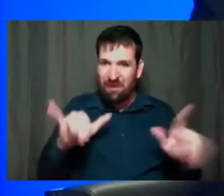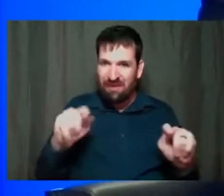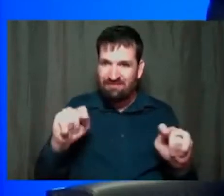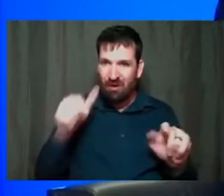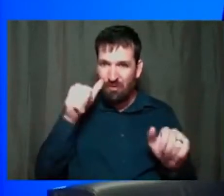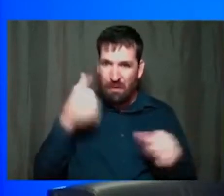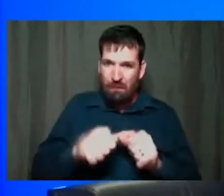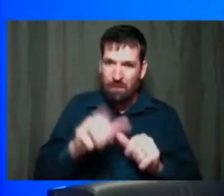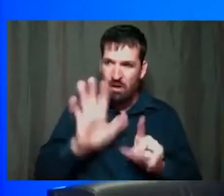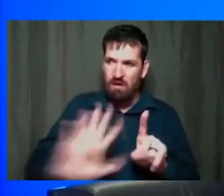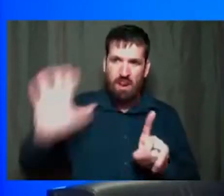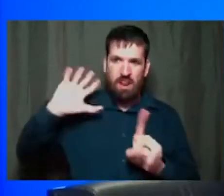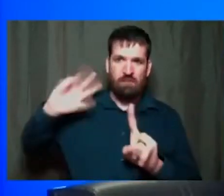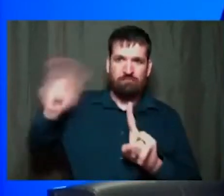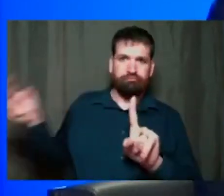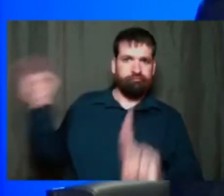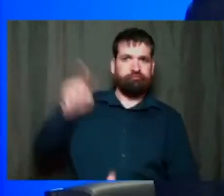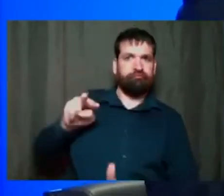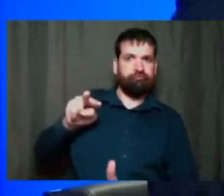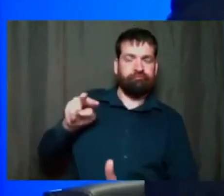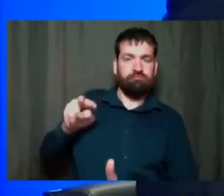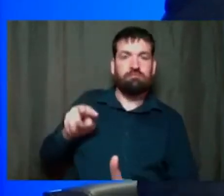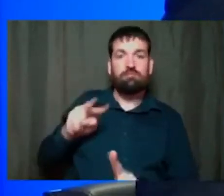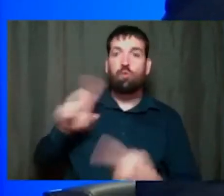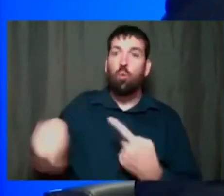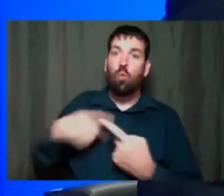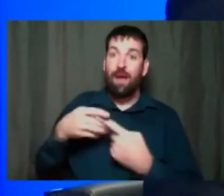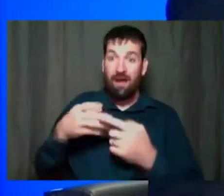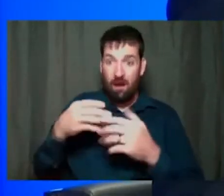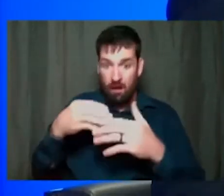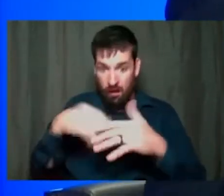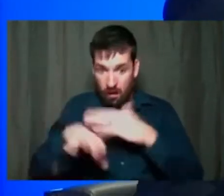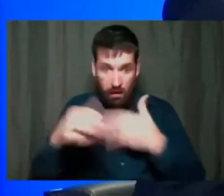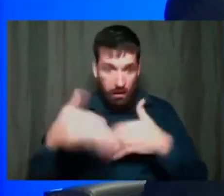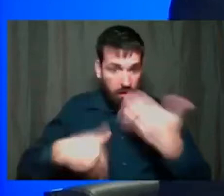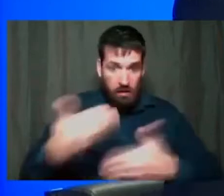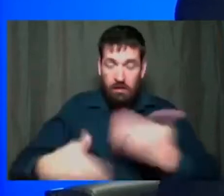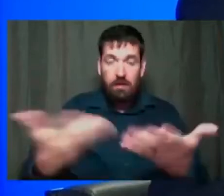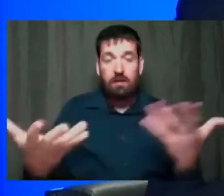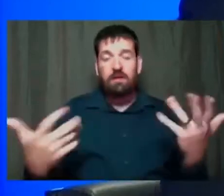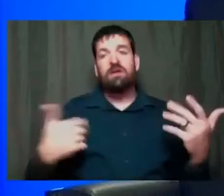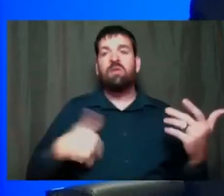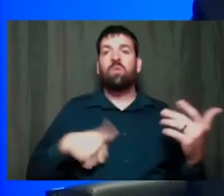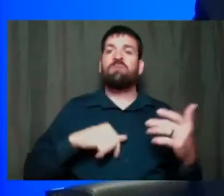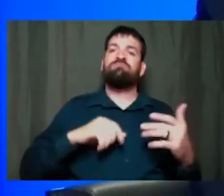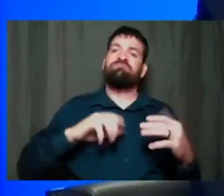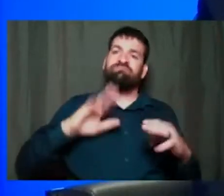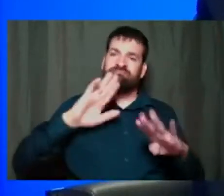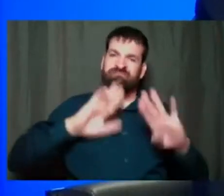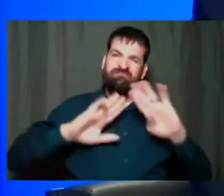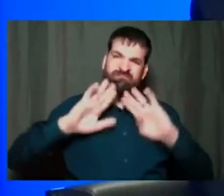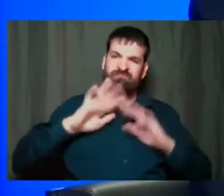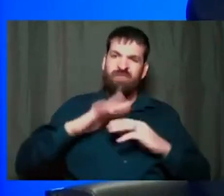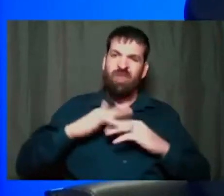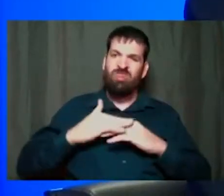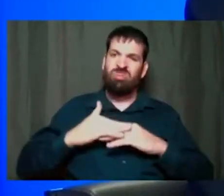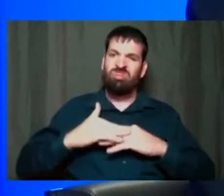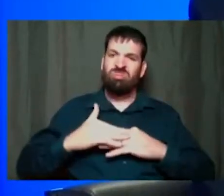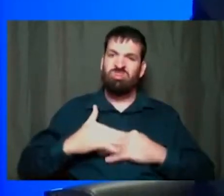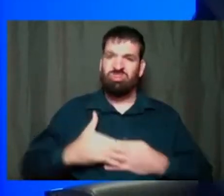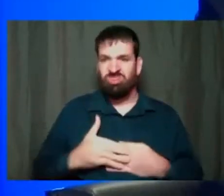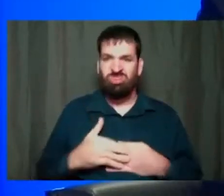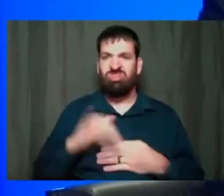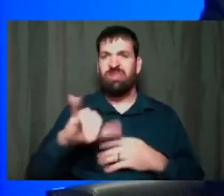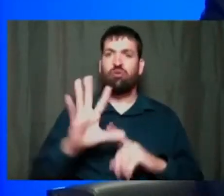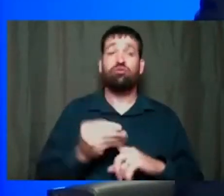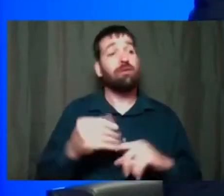in, because sometimes when we get in, we get mired down in the culture sometimes of a job where everybody says, hey, how's it going?